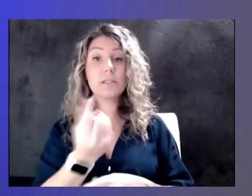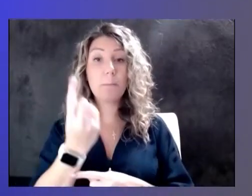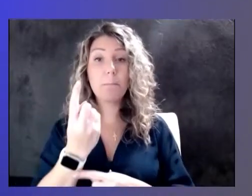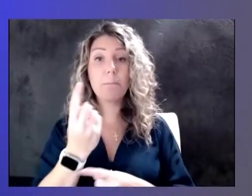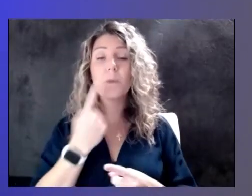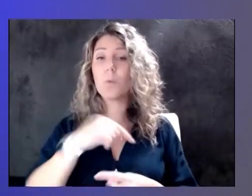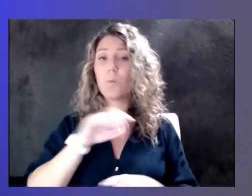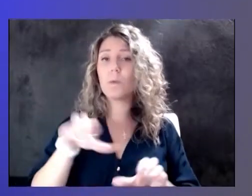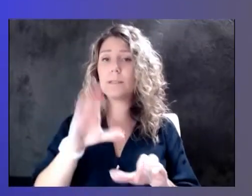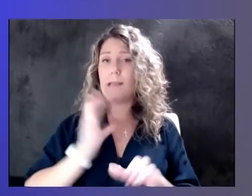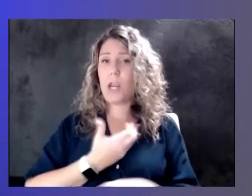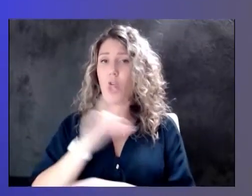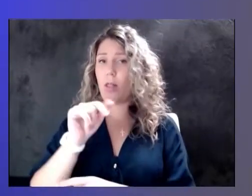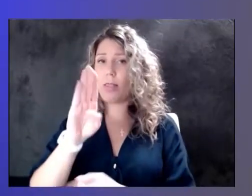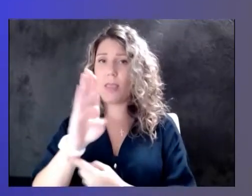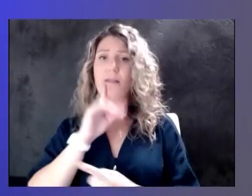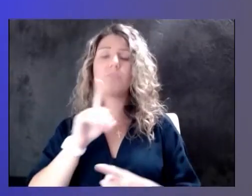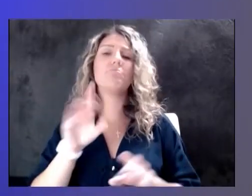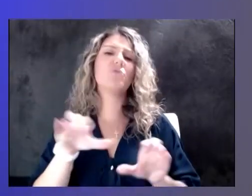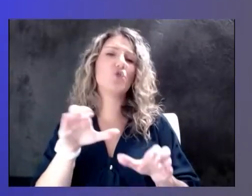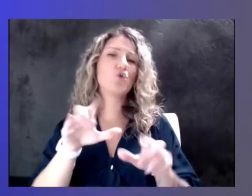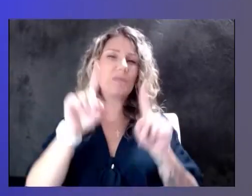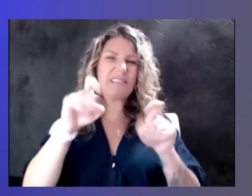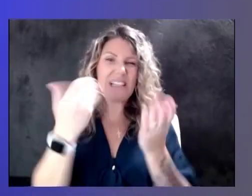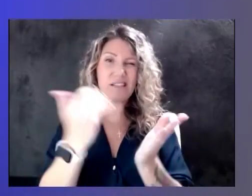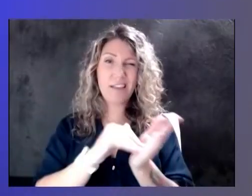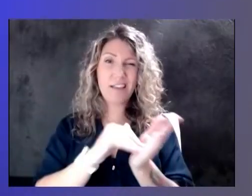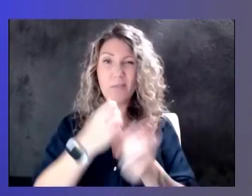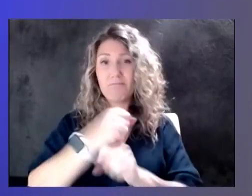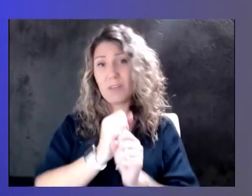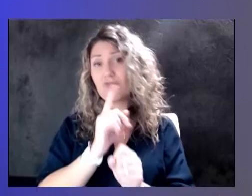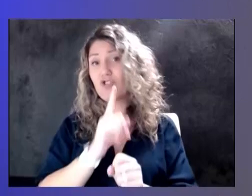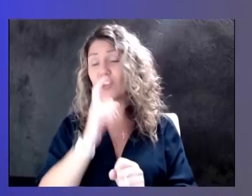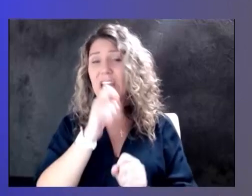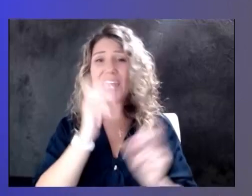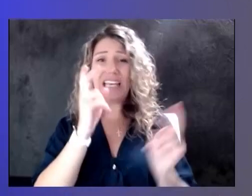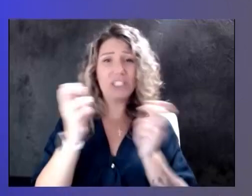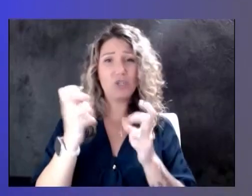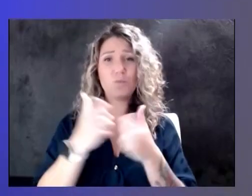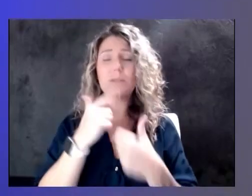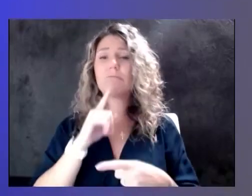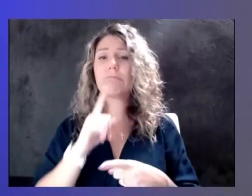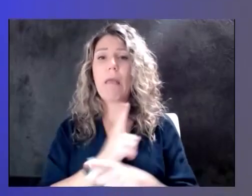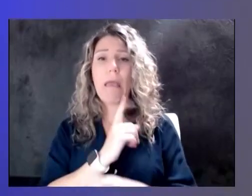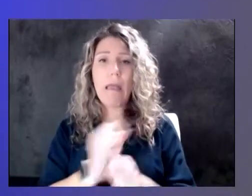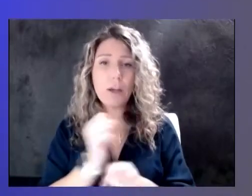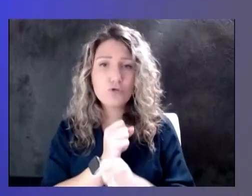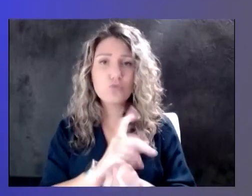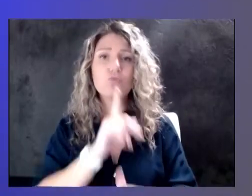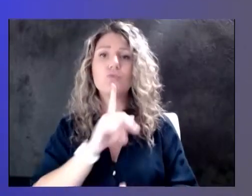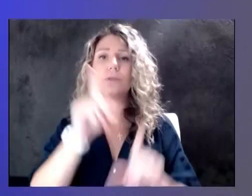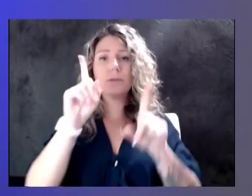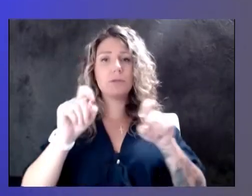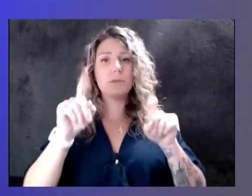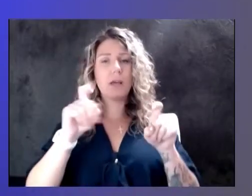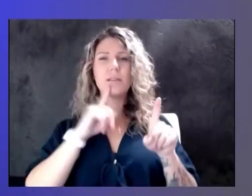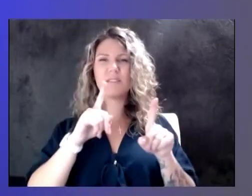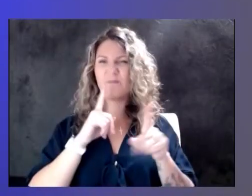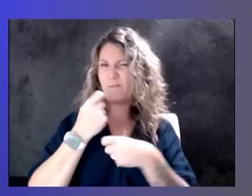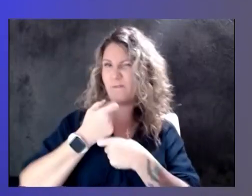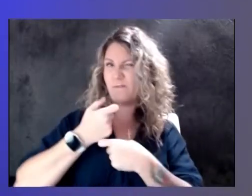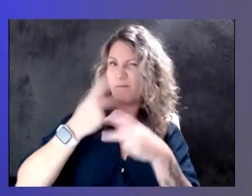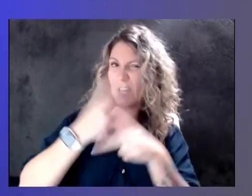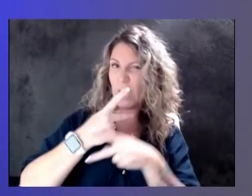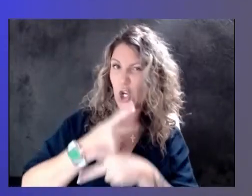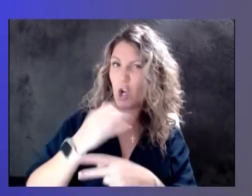lab, we would probably want to do some retesting, make sure that we didn't have any issues with the actual test. So we would work that up. But those are my